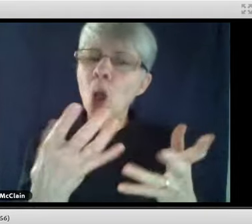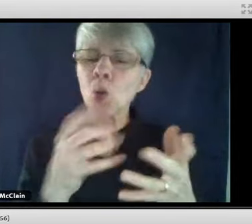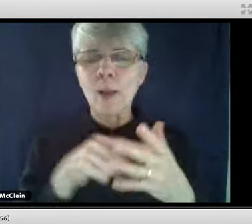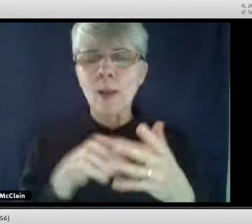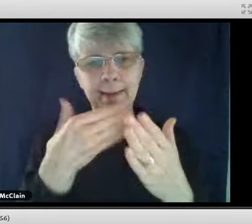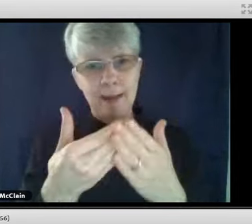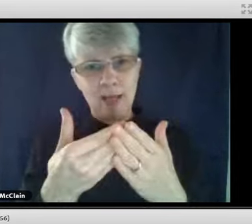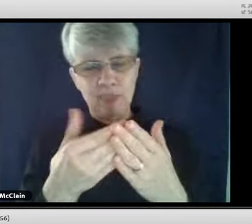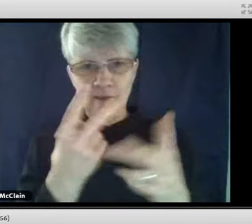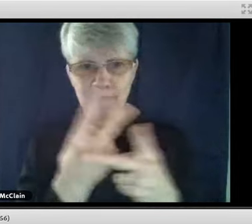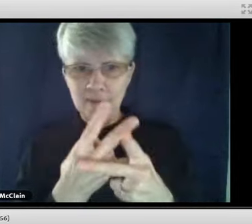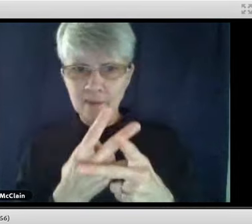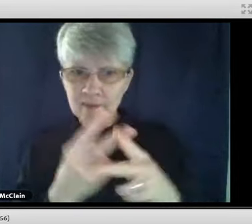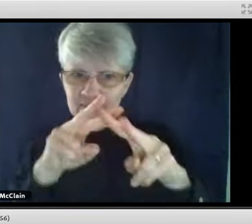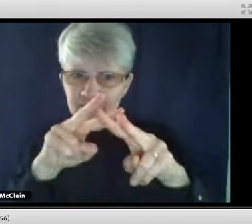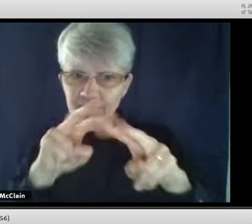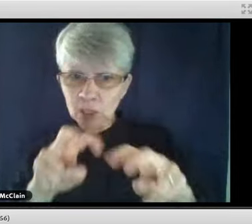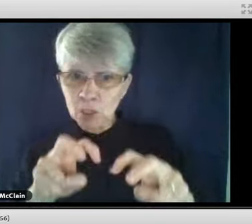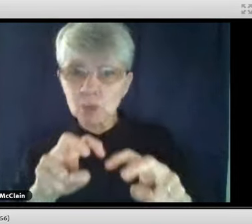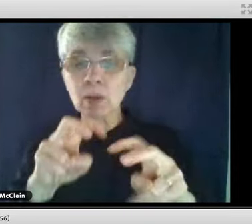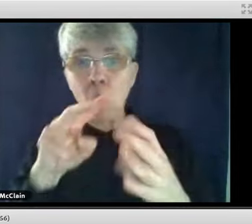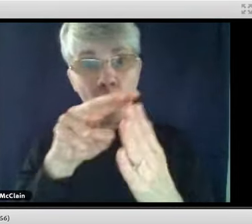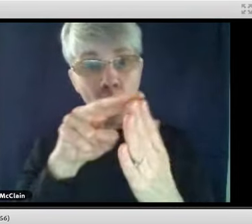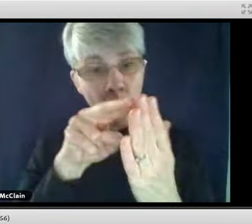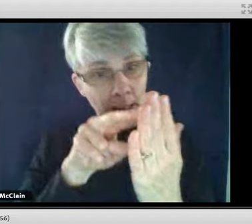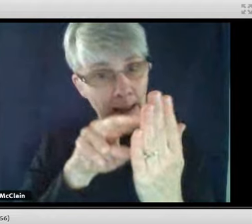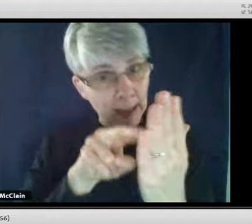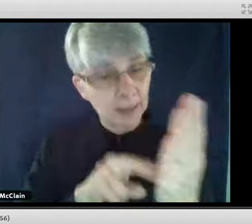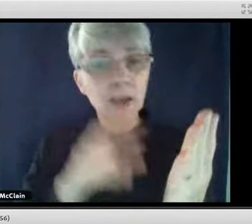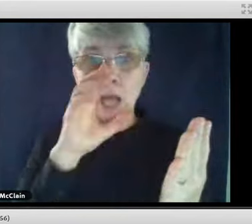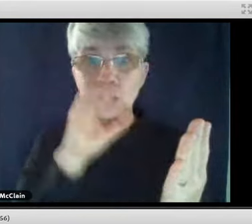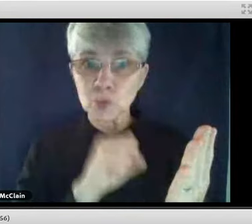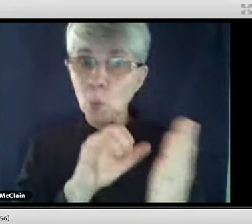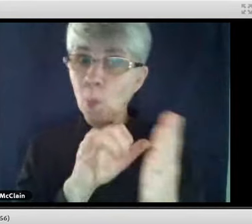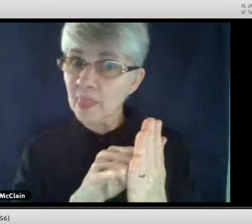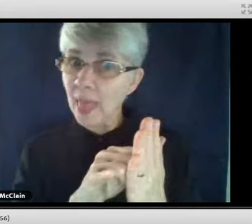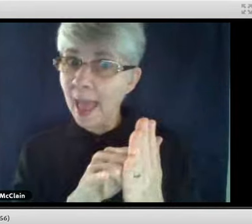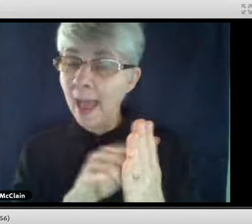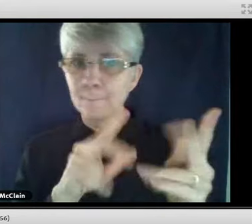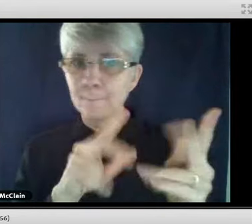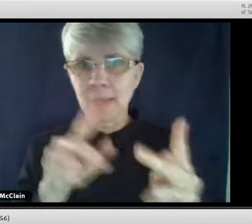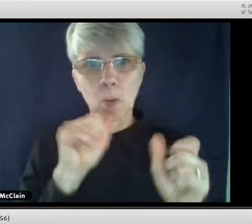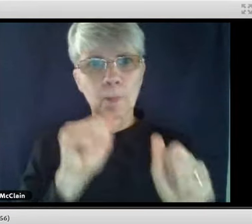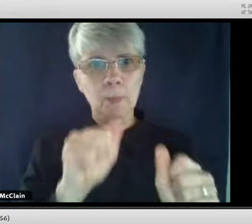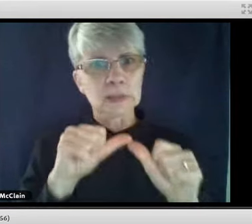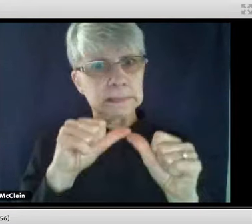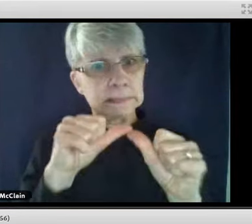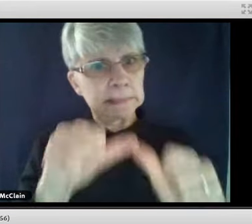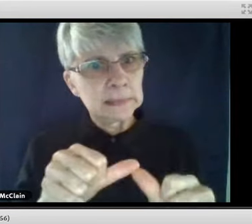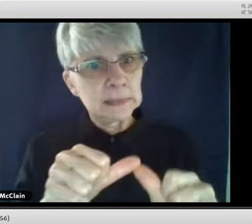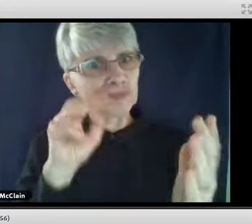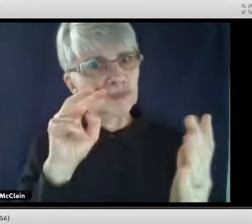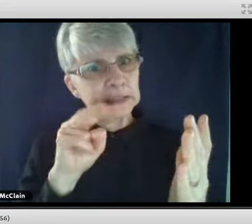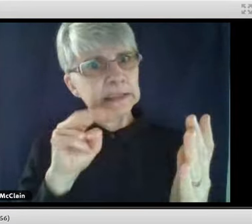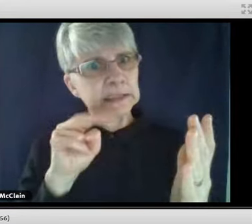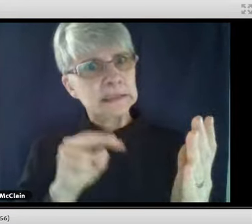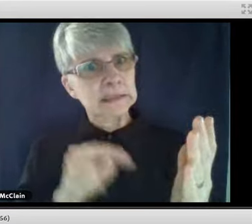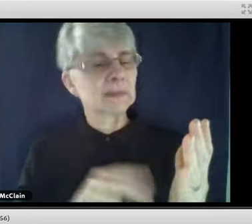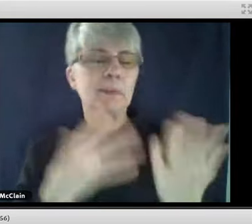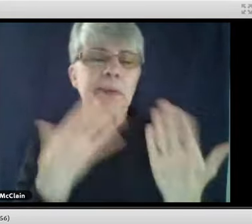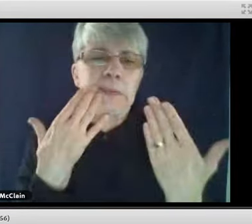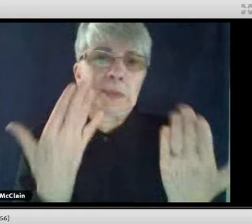there, once I kind of read through, which are we going to assume our patrons are going to go do the same thing? We don't know